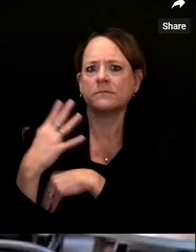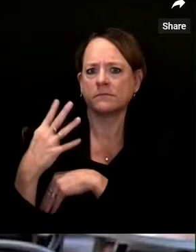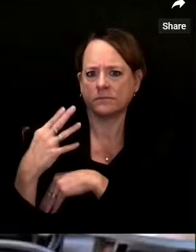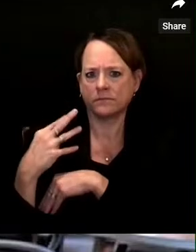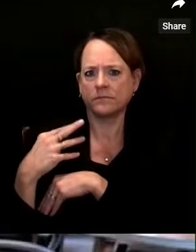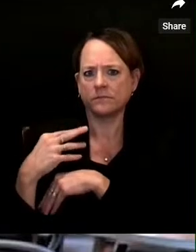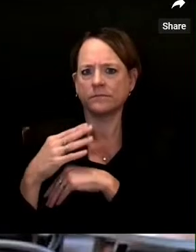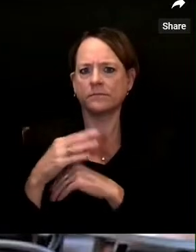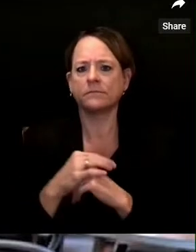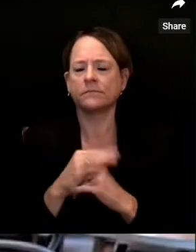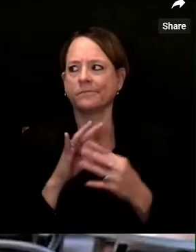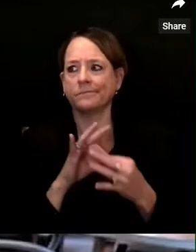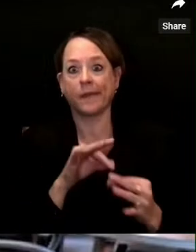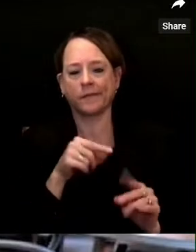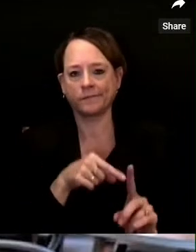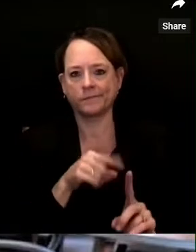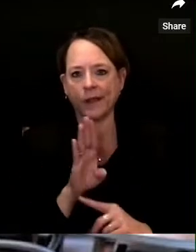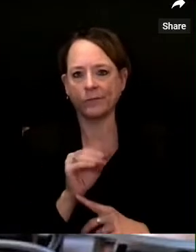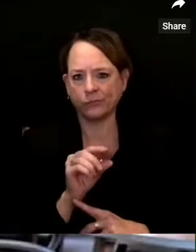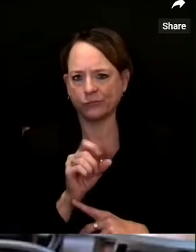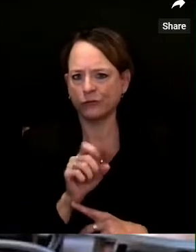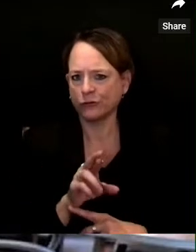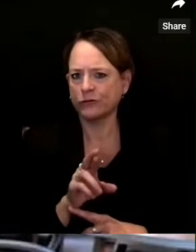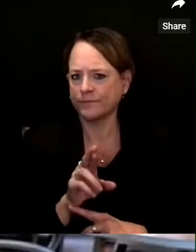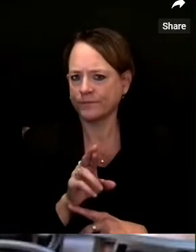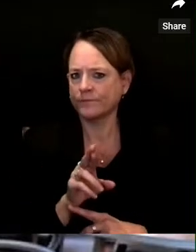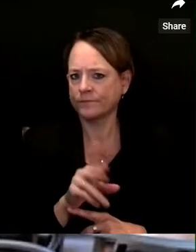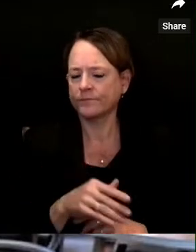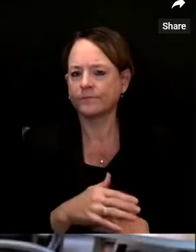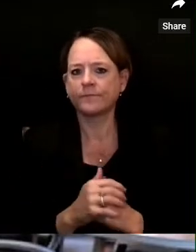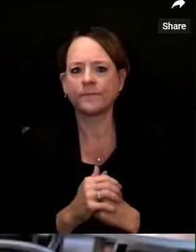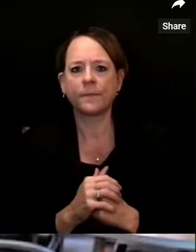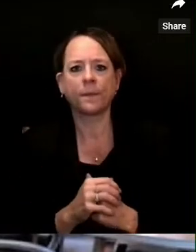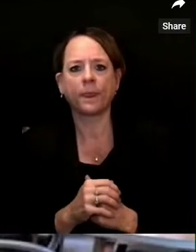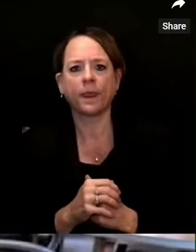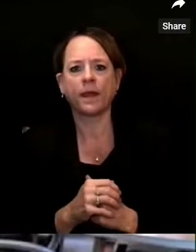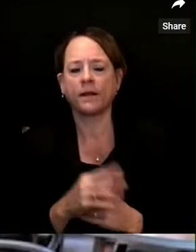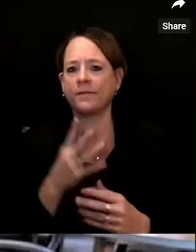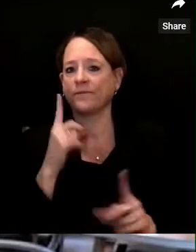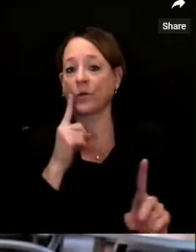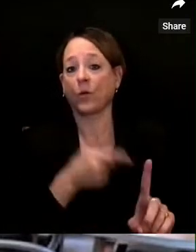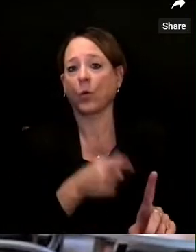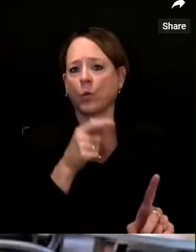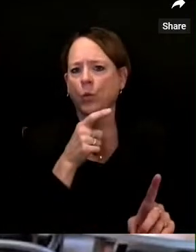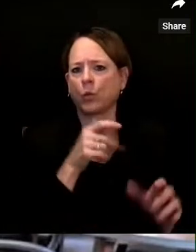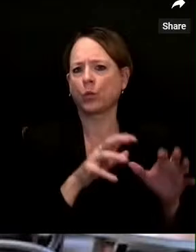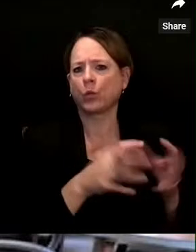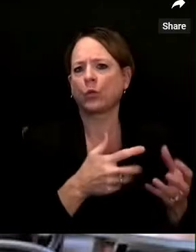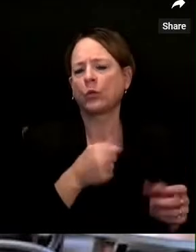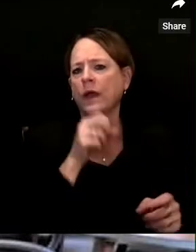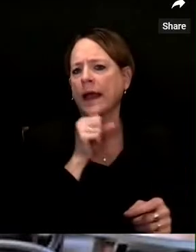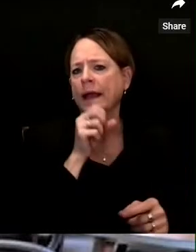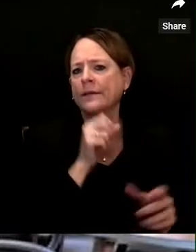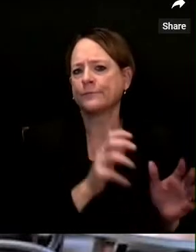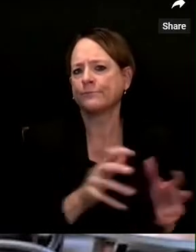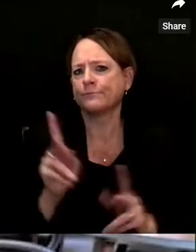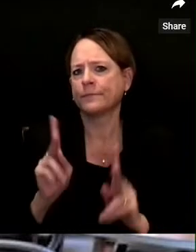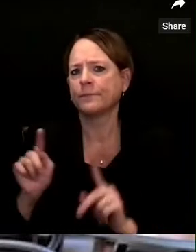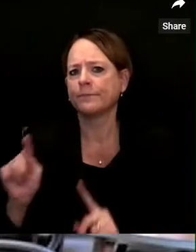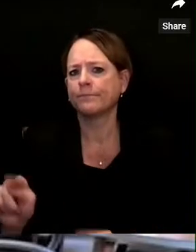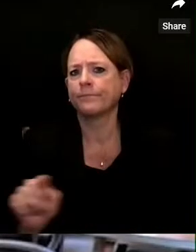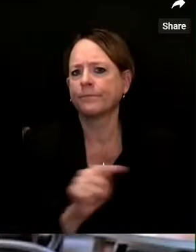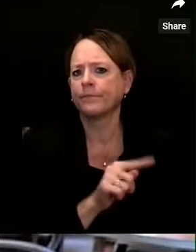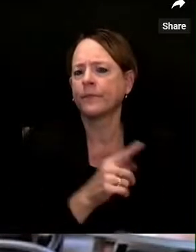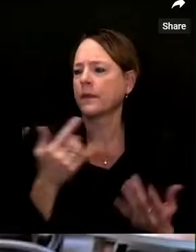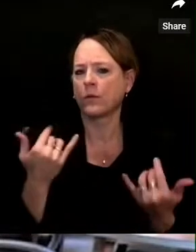for. Once that is clear, we have been doing the planning right along. We have been working with